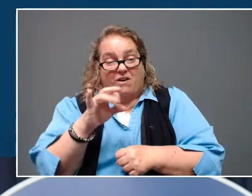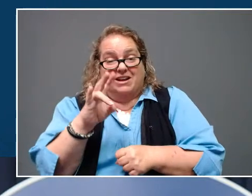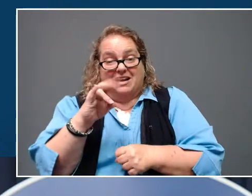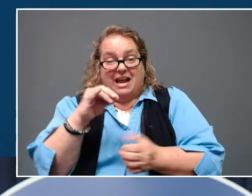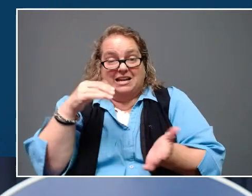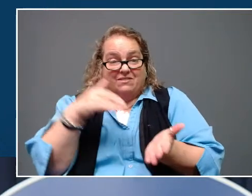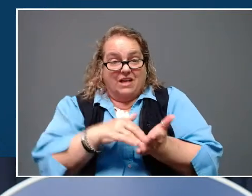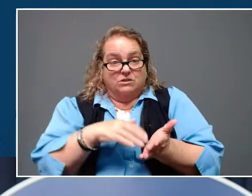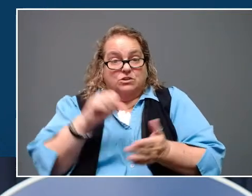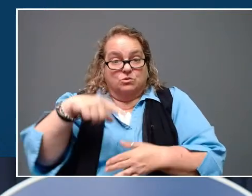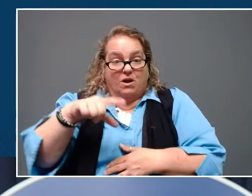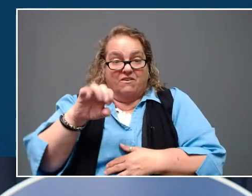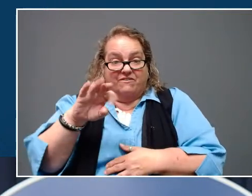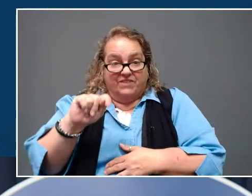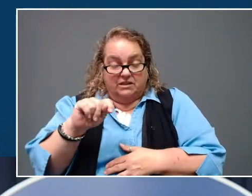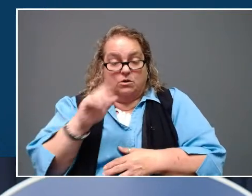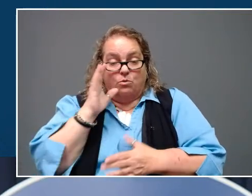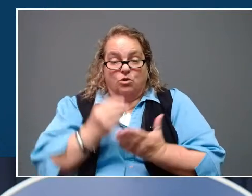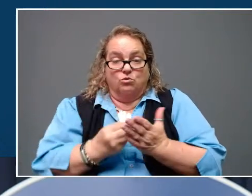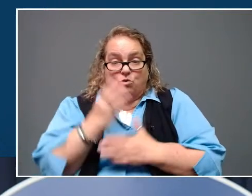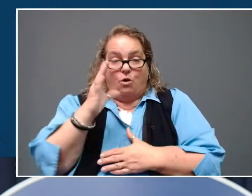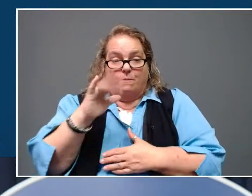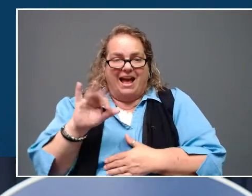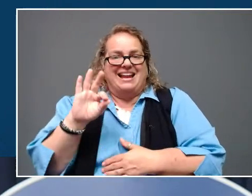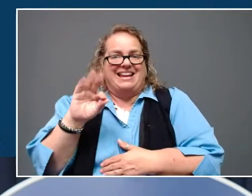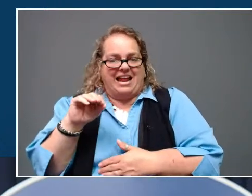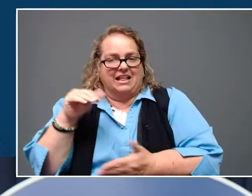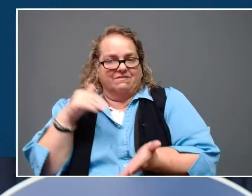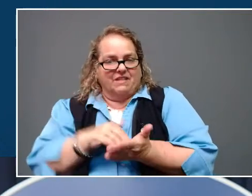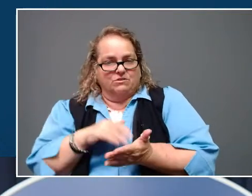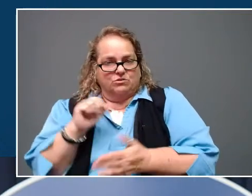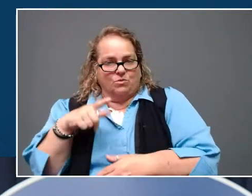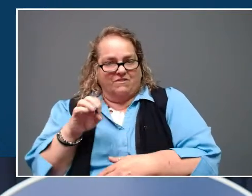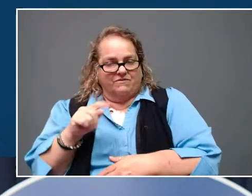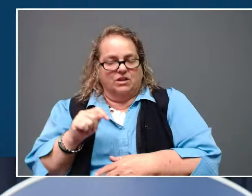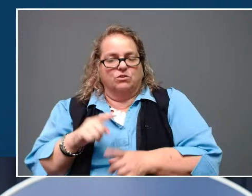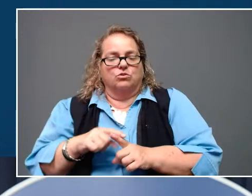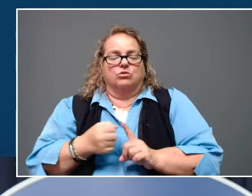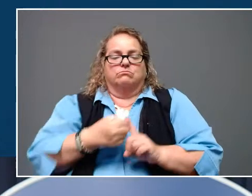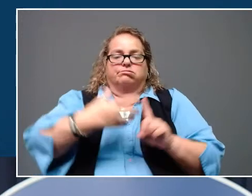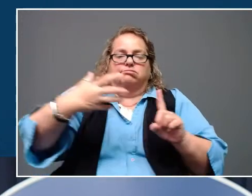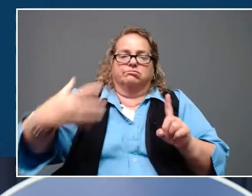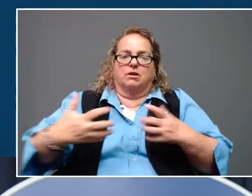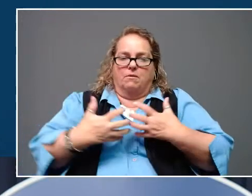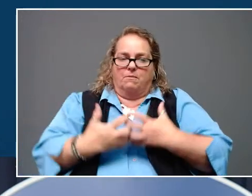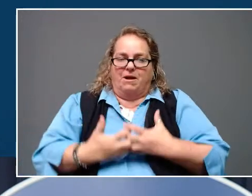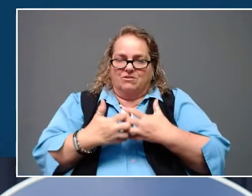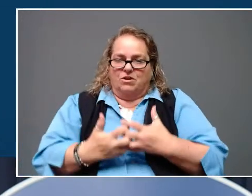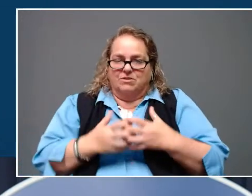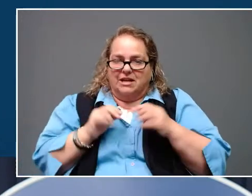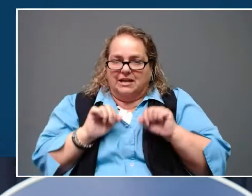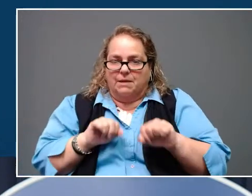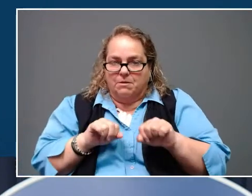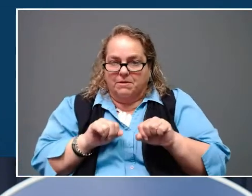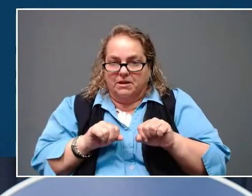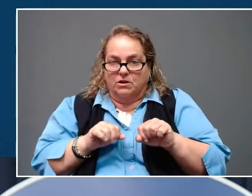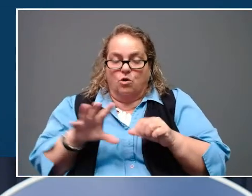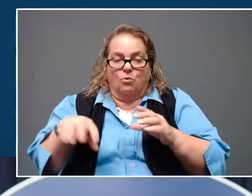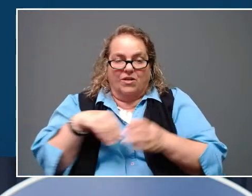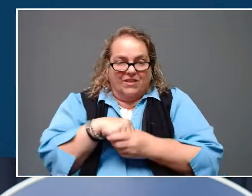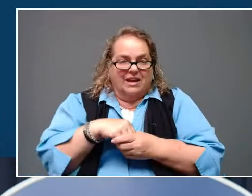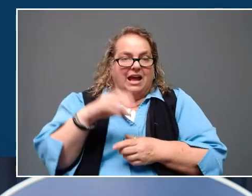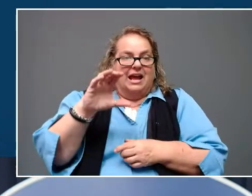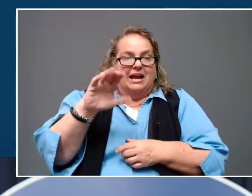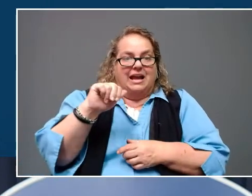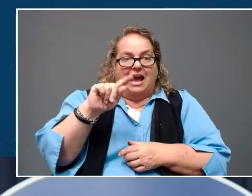by 90,000 square feet, greatly boosting manufacturing capability within Catalan's oral dose division.